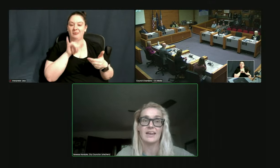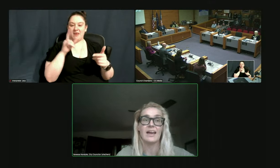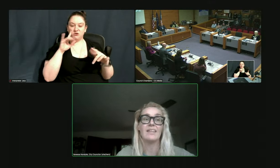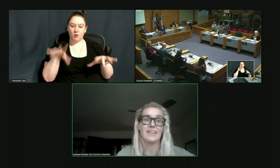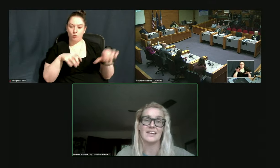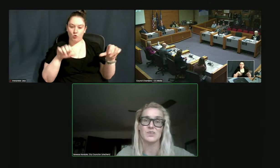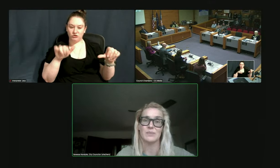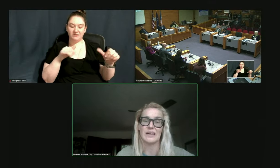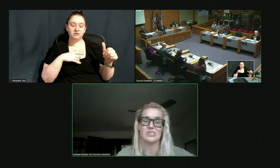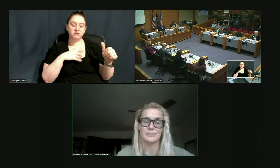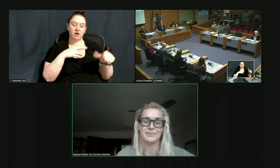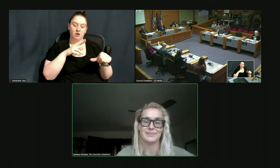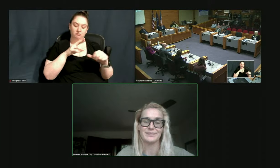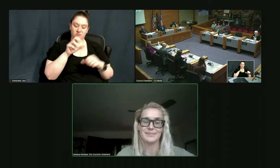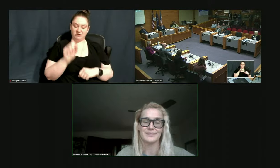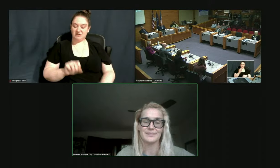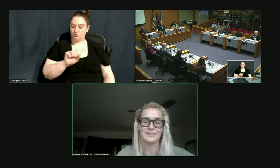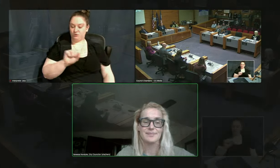public. Thank you so much.